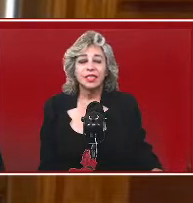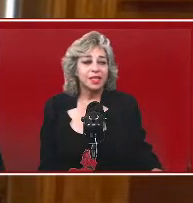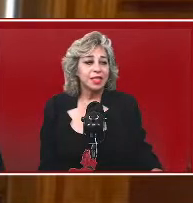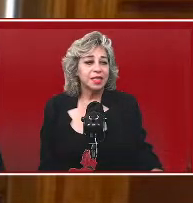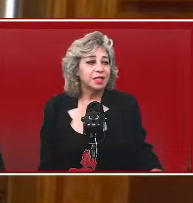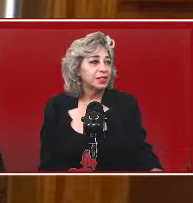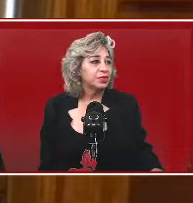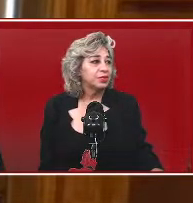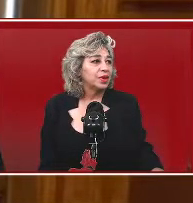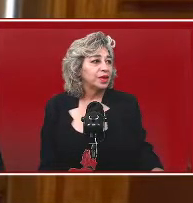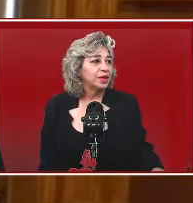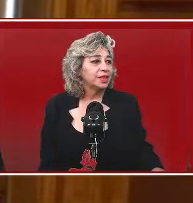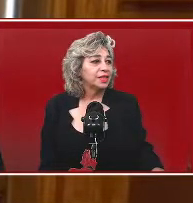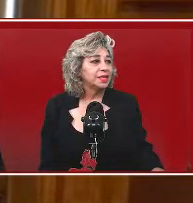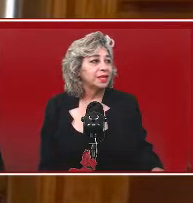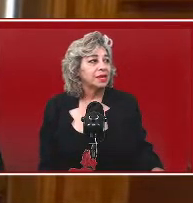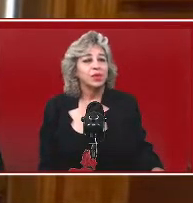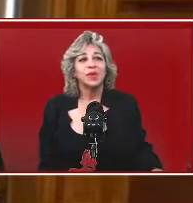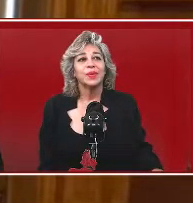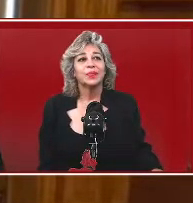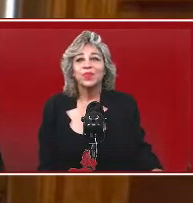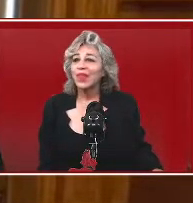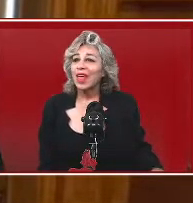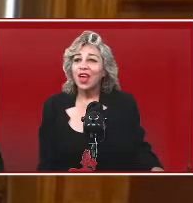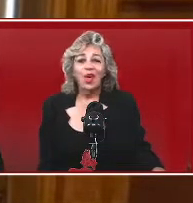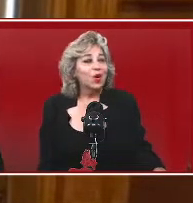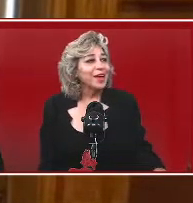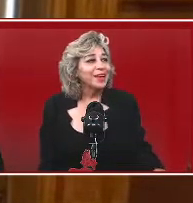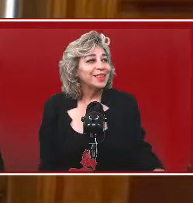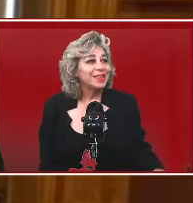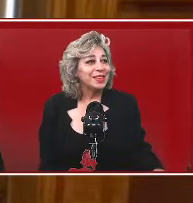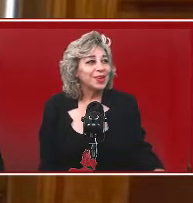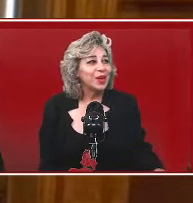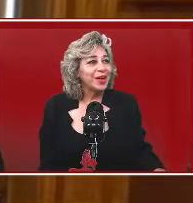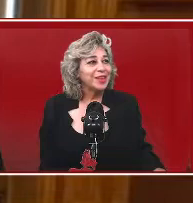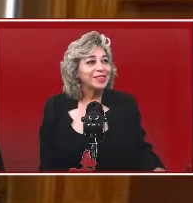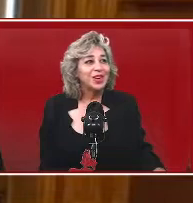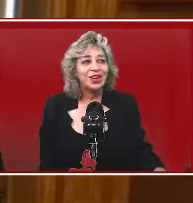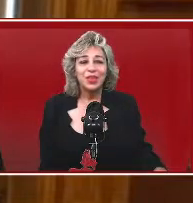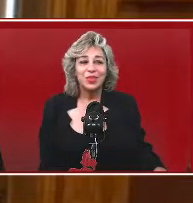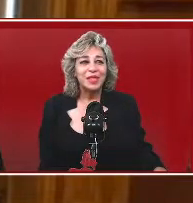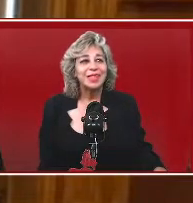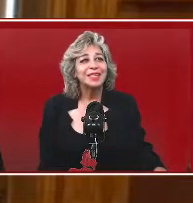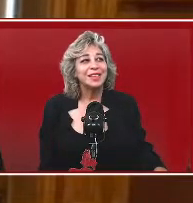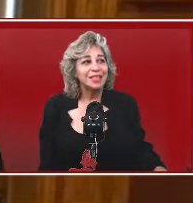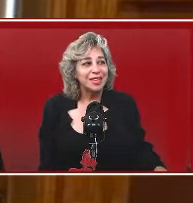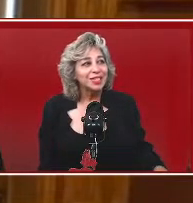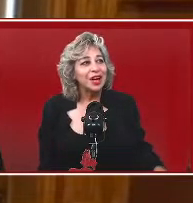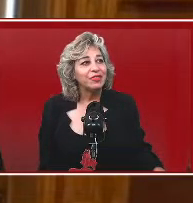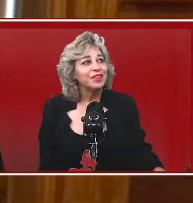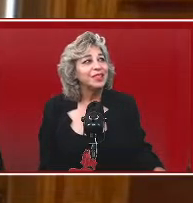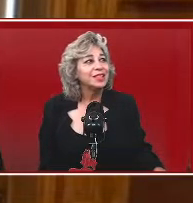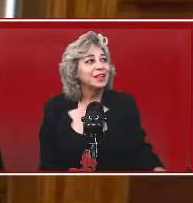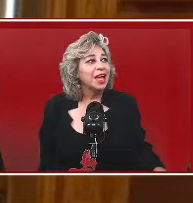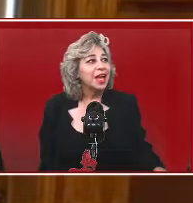I just needed to get this thing rolling. Okay, let's go ahead and start. The president